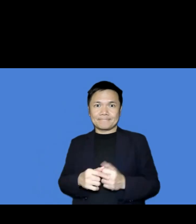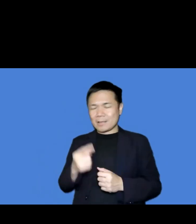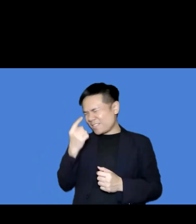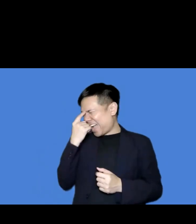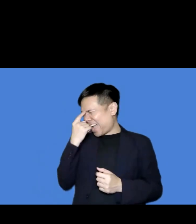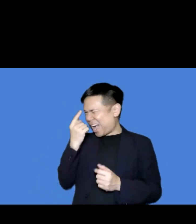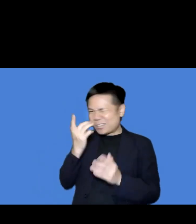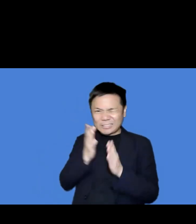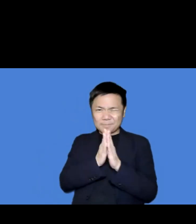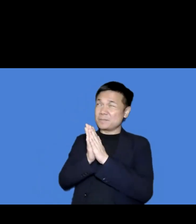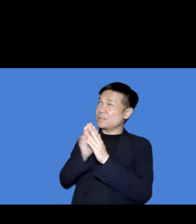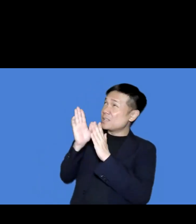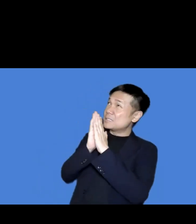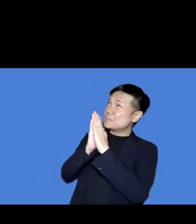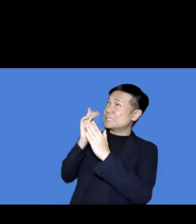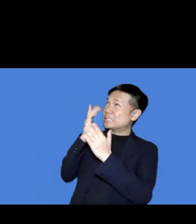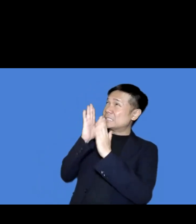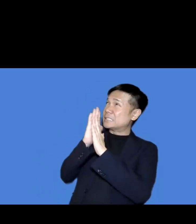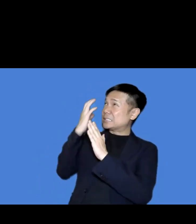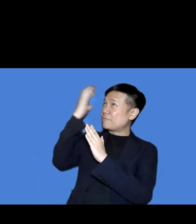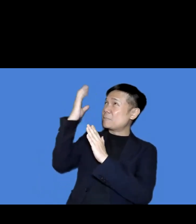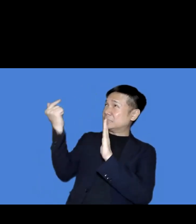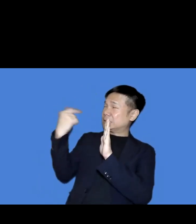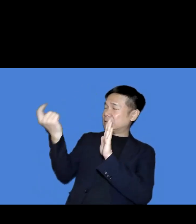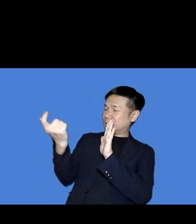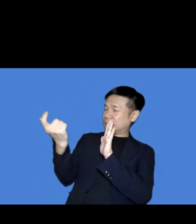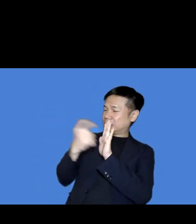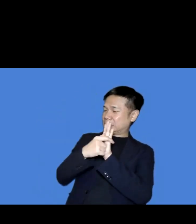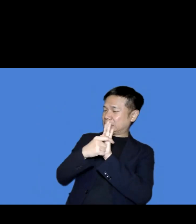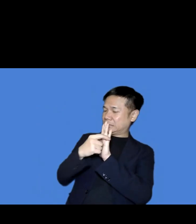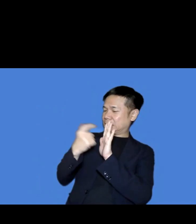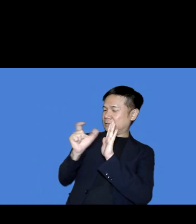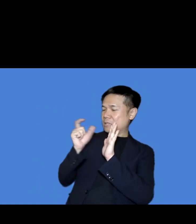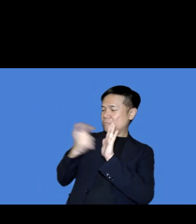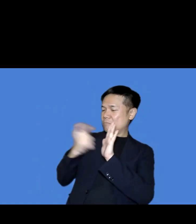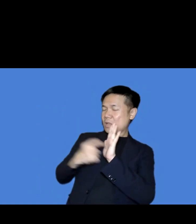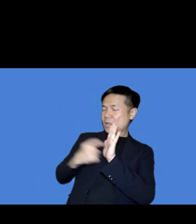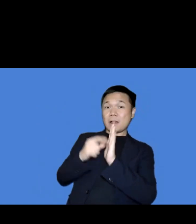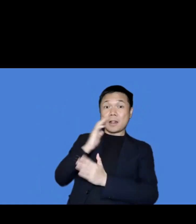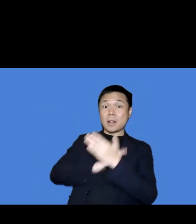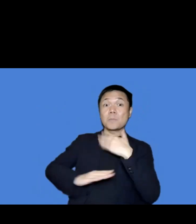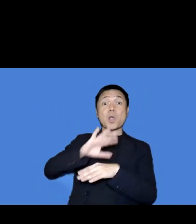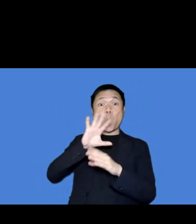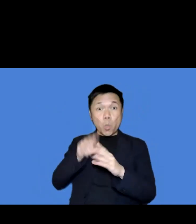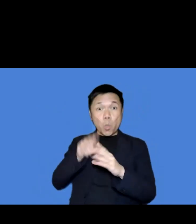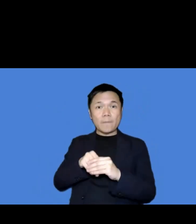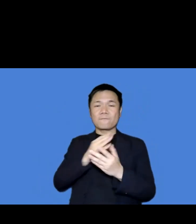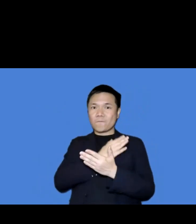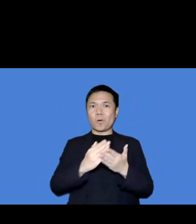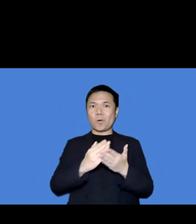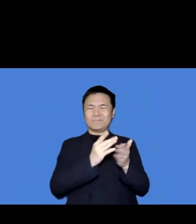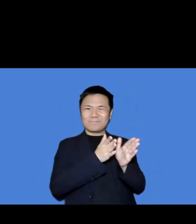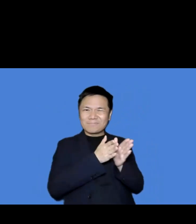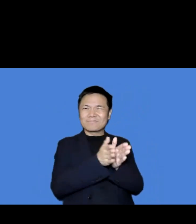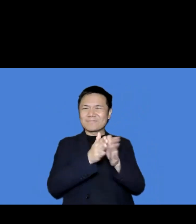seeking commitment to include disability inclusion part in across their training manuals and programs could